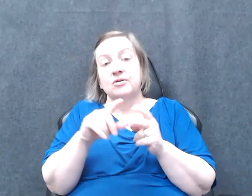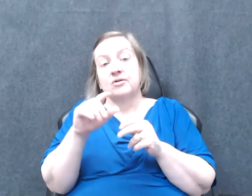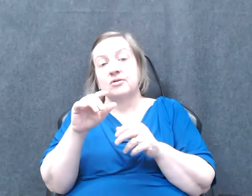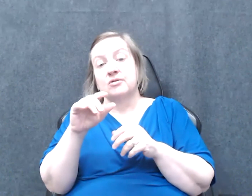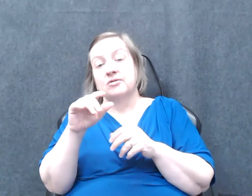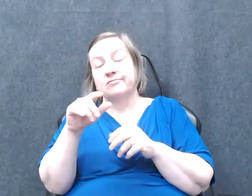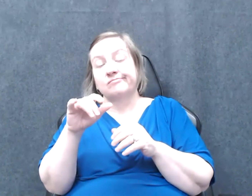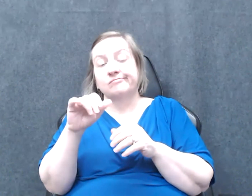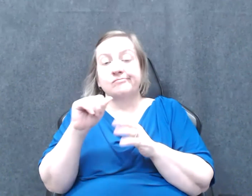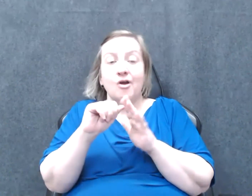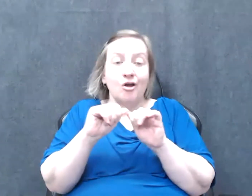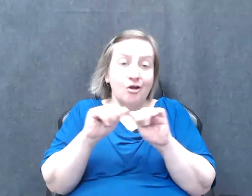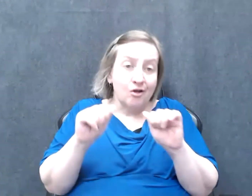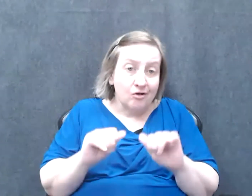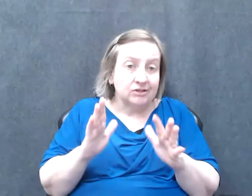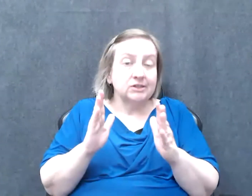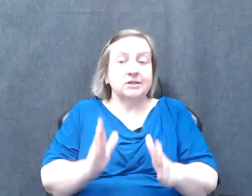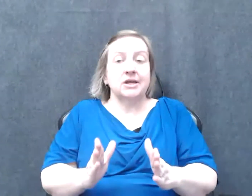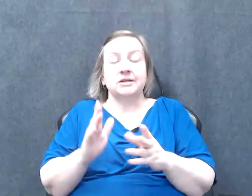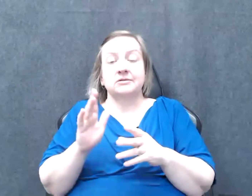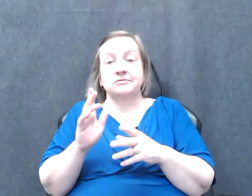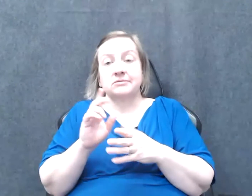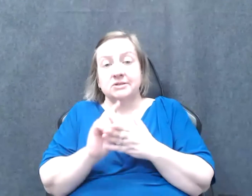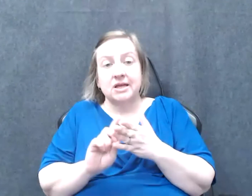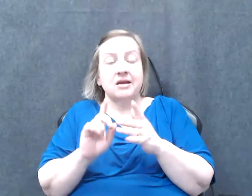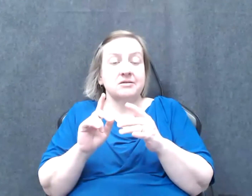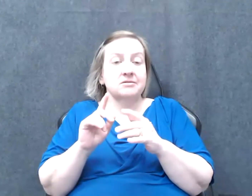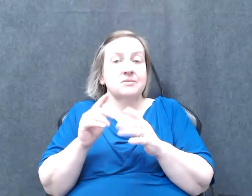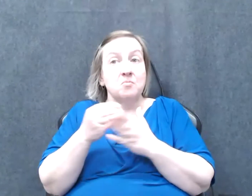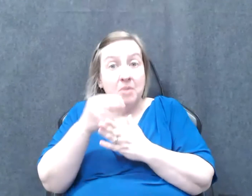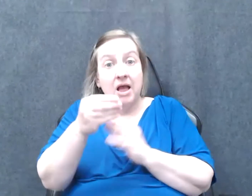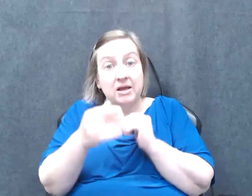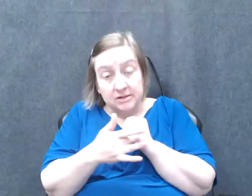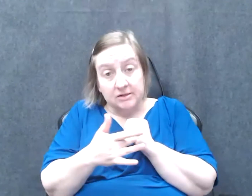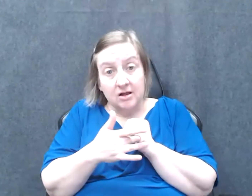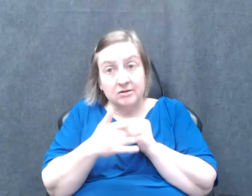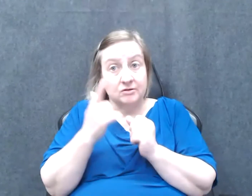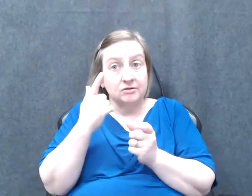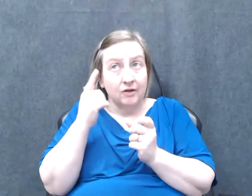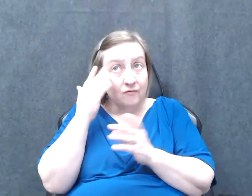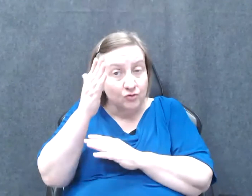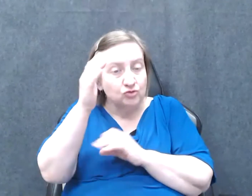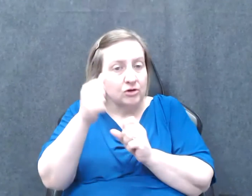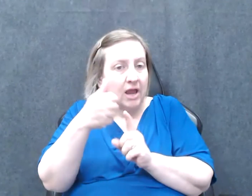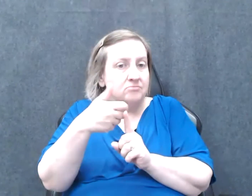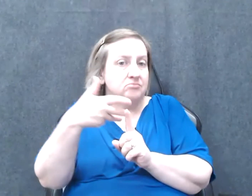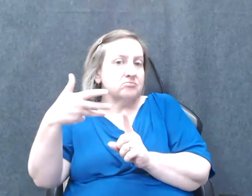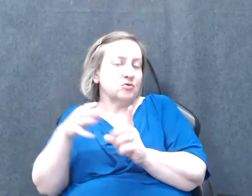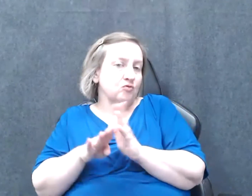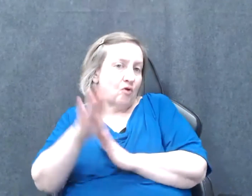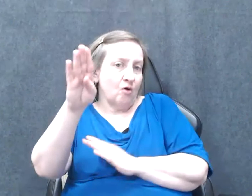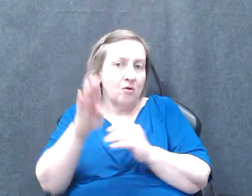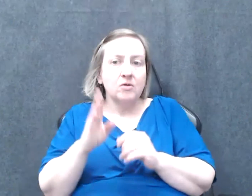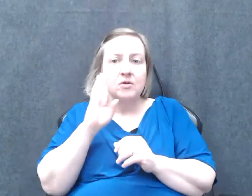at also is, buying technology that is future growth. And I don't know if you guys have heard of